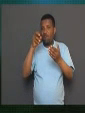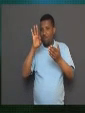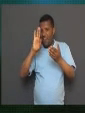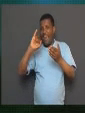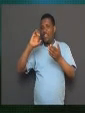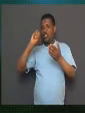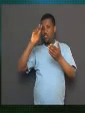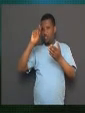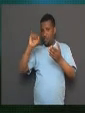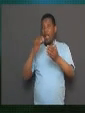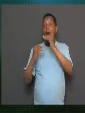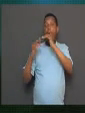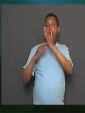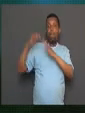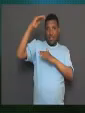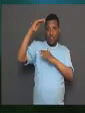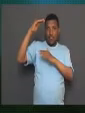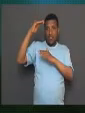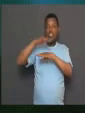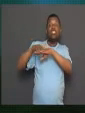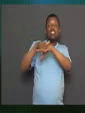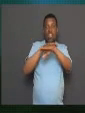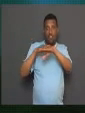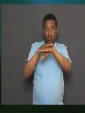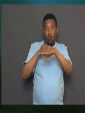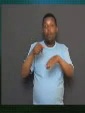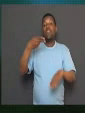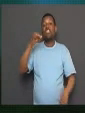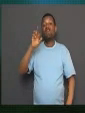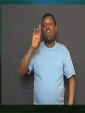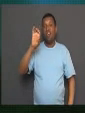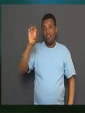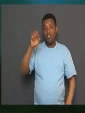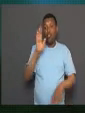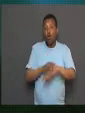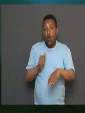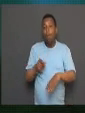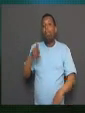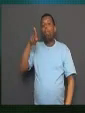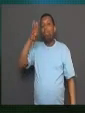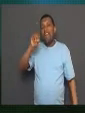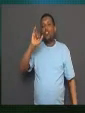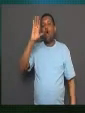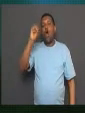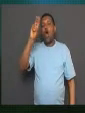The upper surface of the mesosphere is called the mesopause.